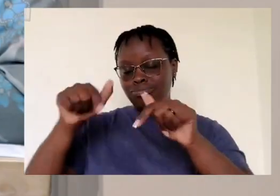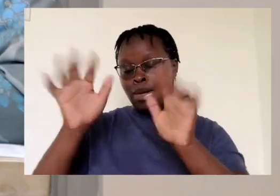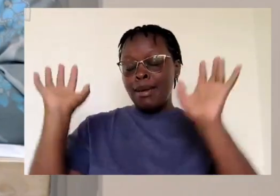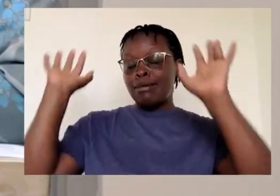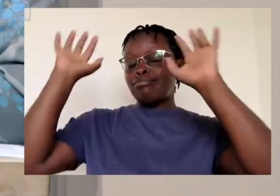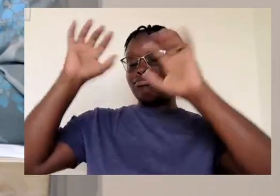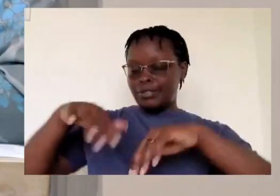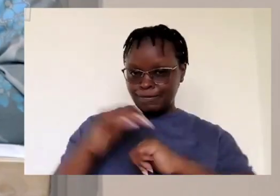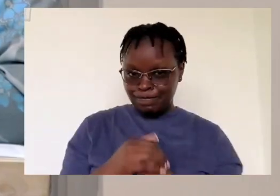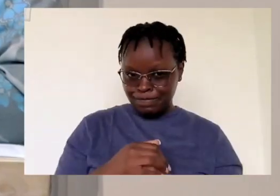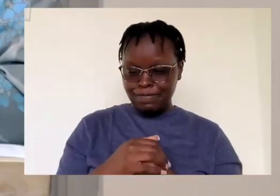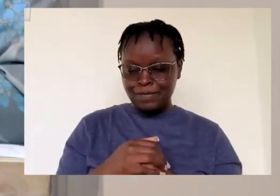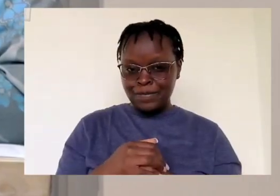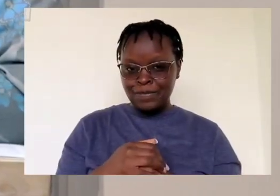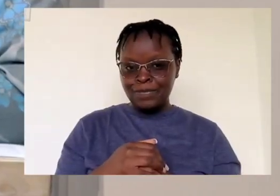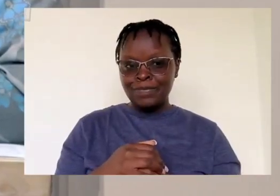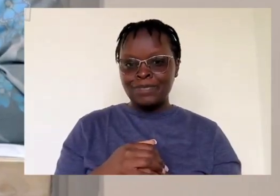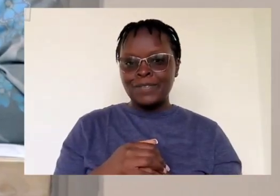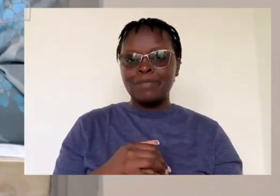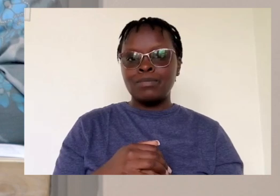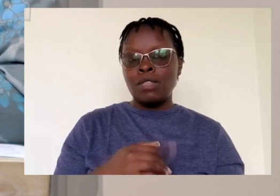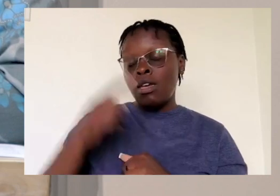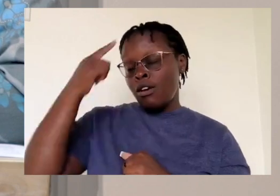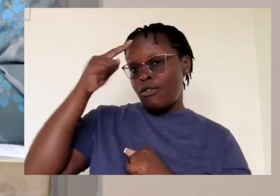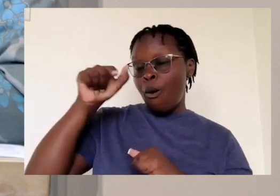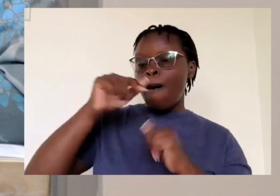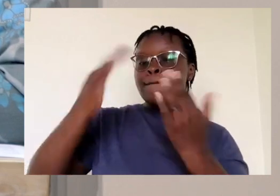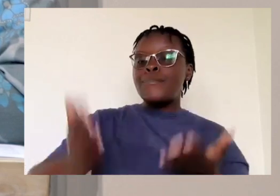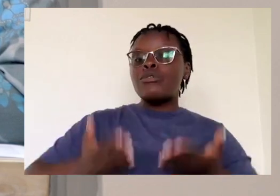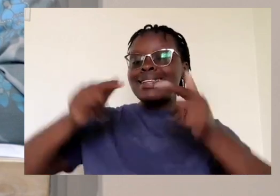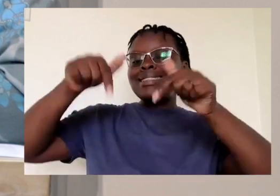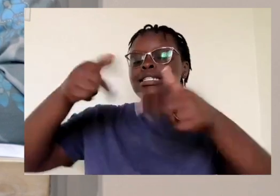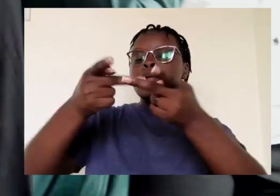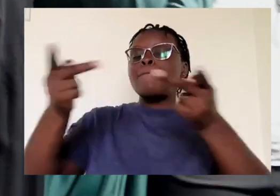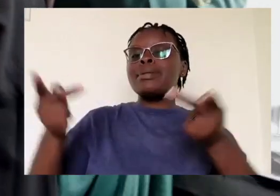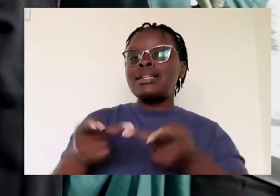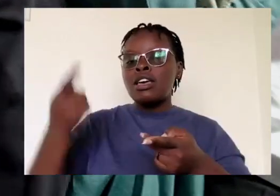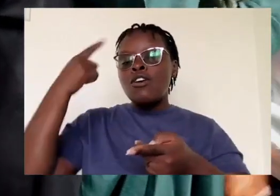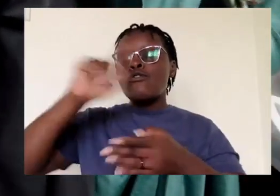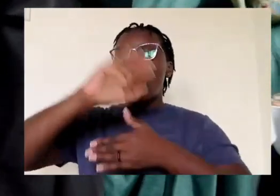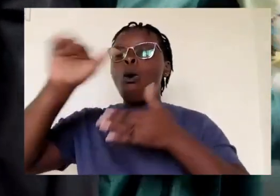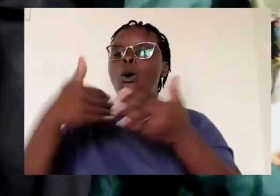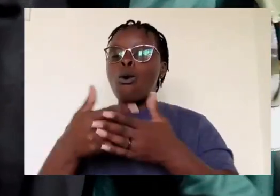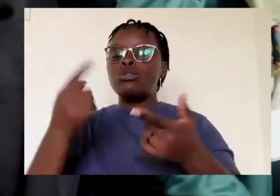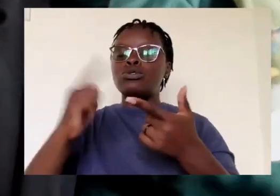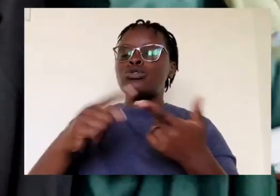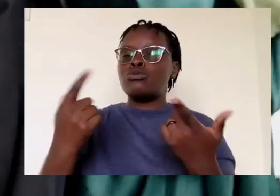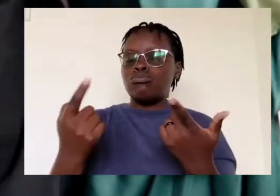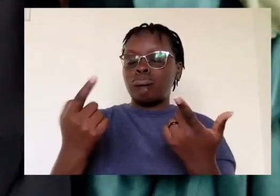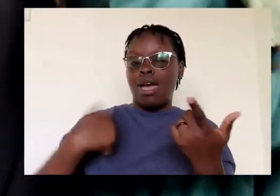organizers of Pwani EdTech Summit 2025 for providing this platform for